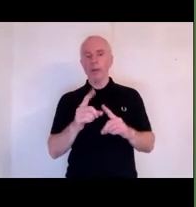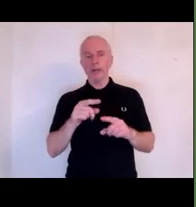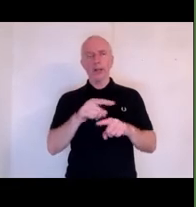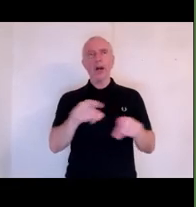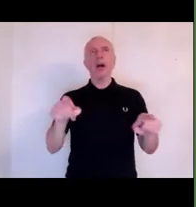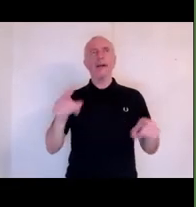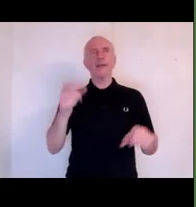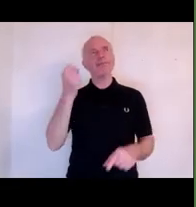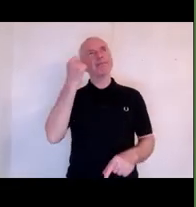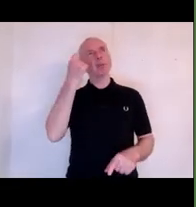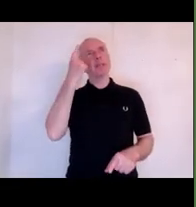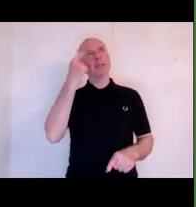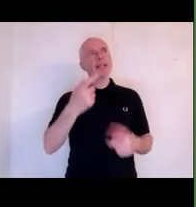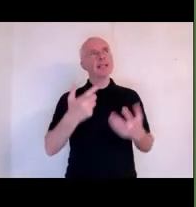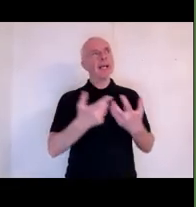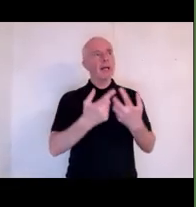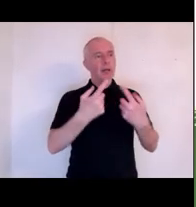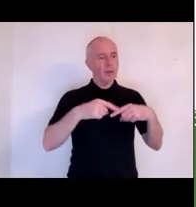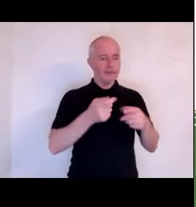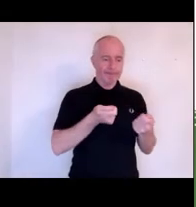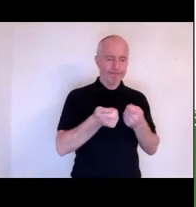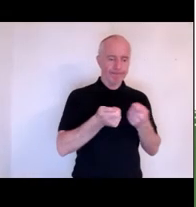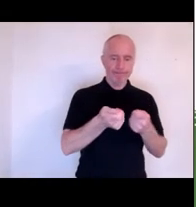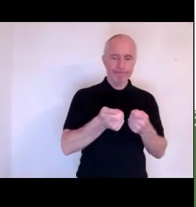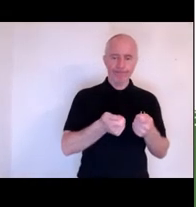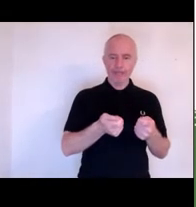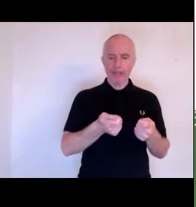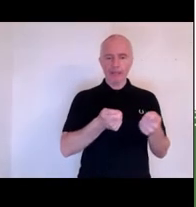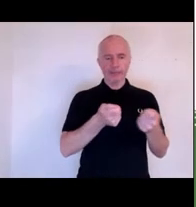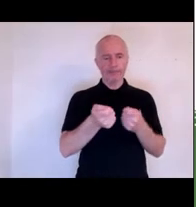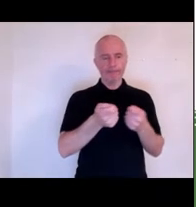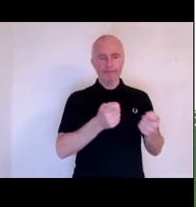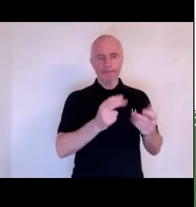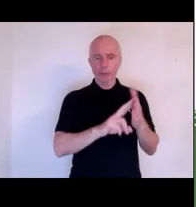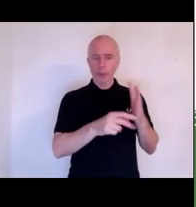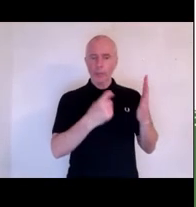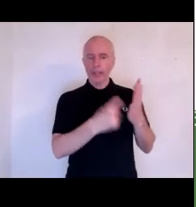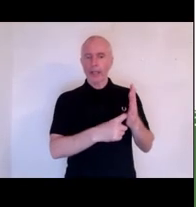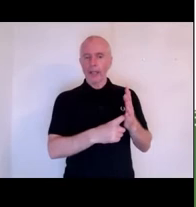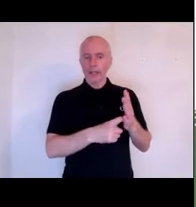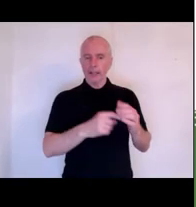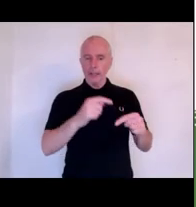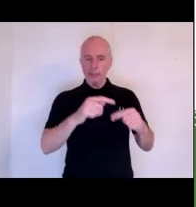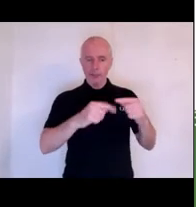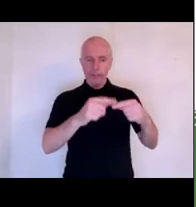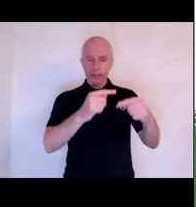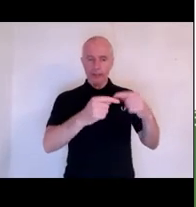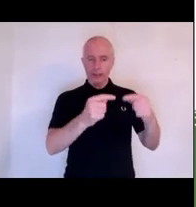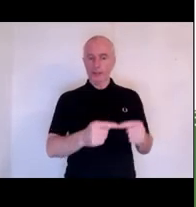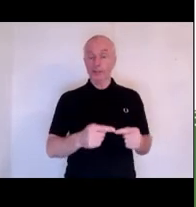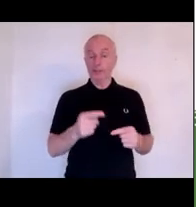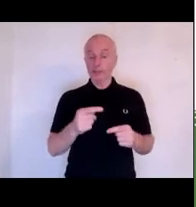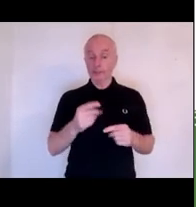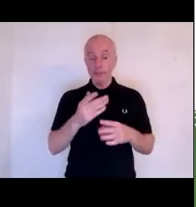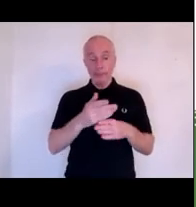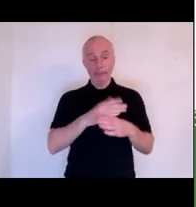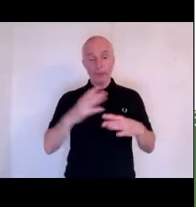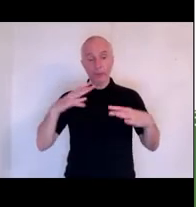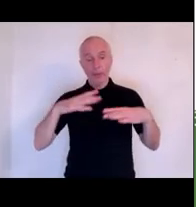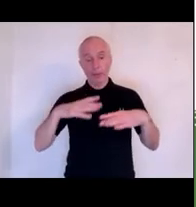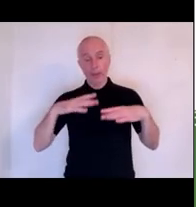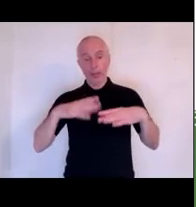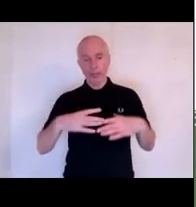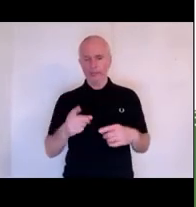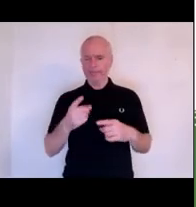operate and run a nuclear reactor. So I talked just before the short break about what's happening